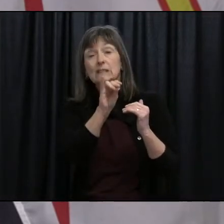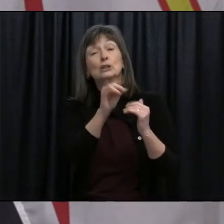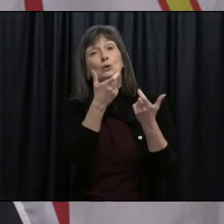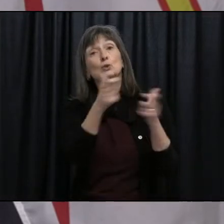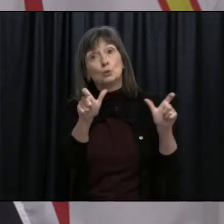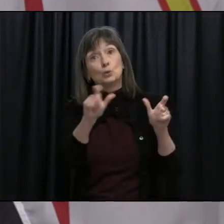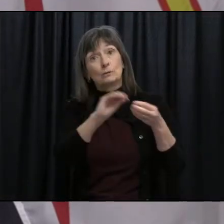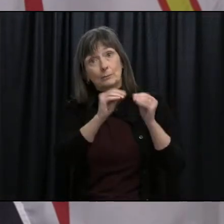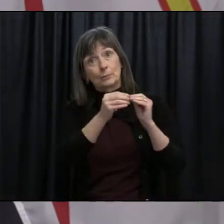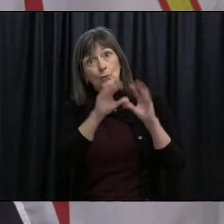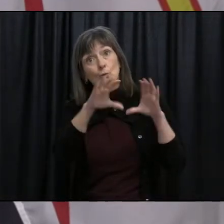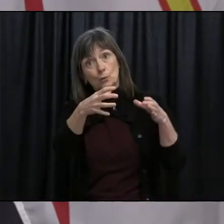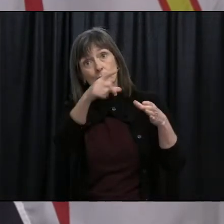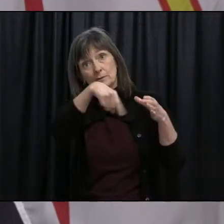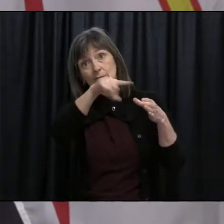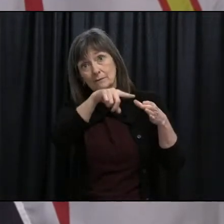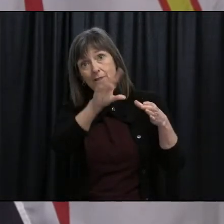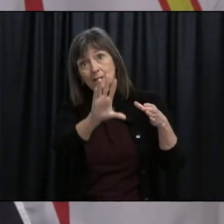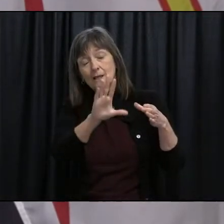portion there.